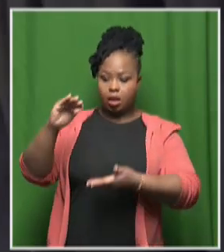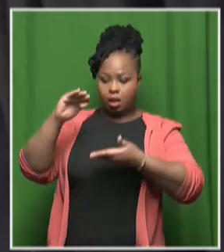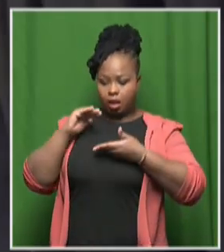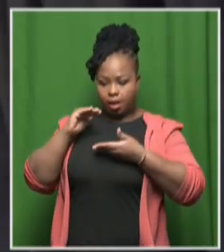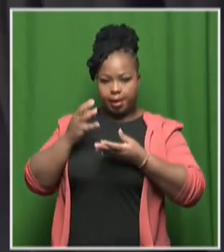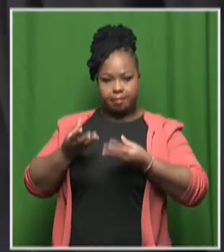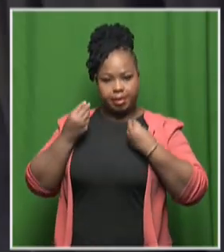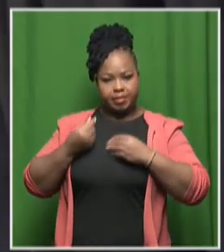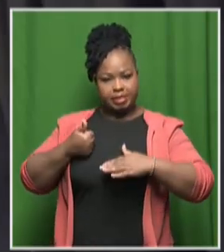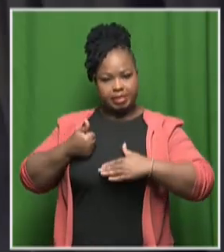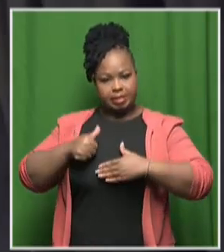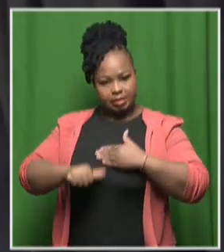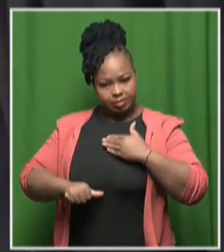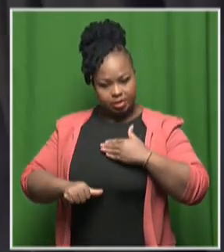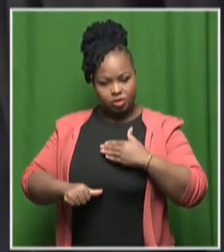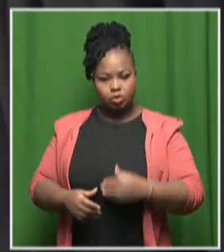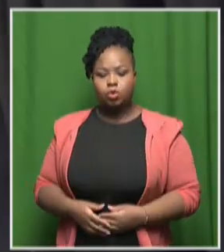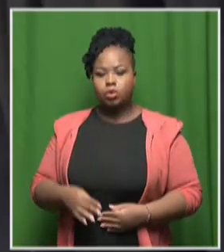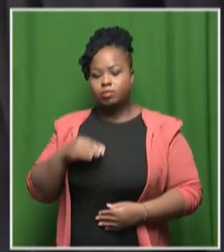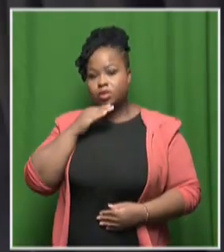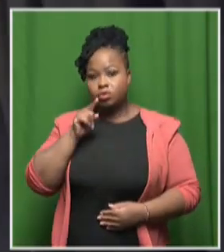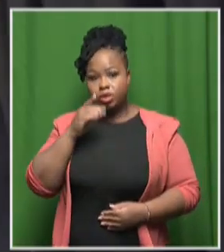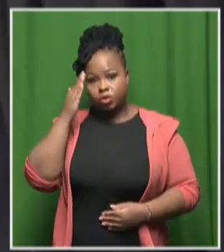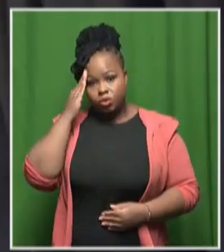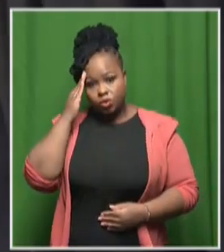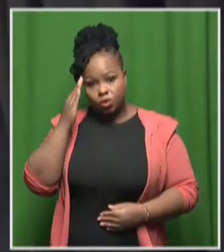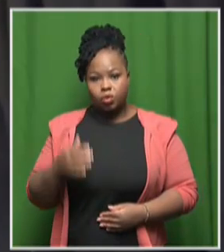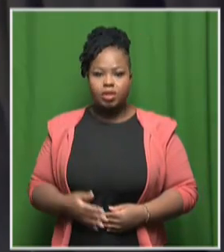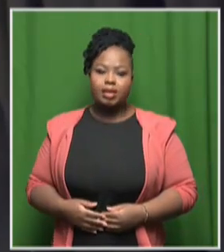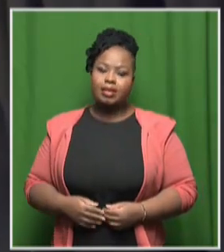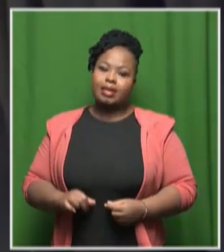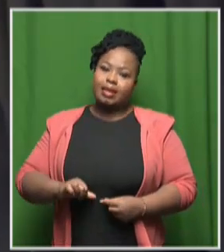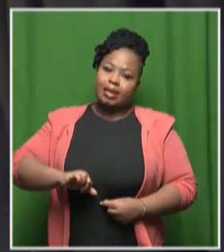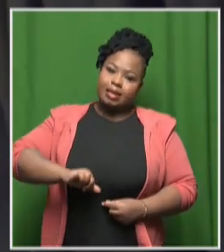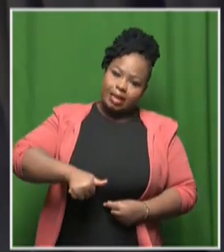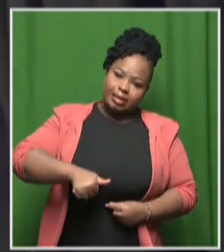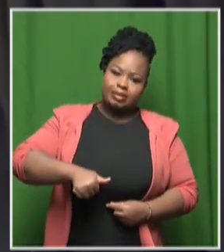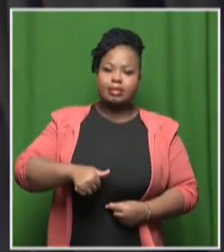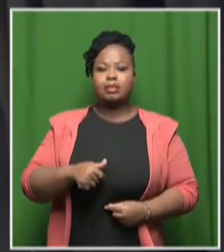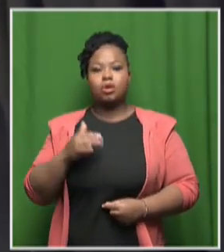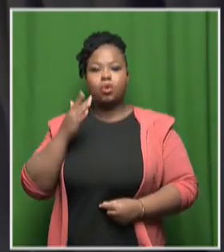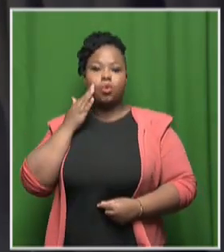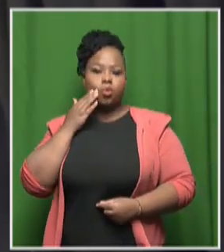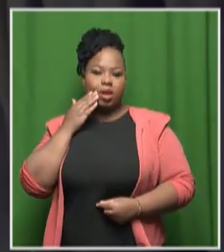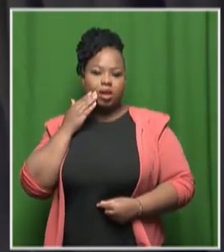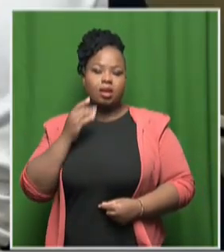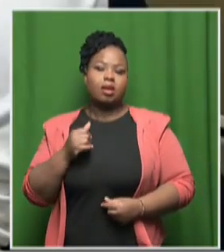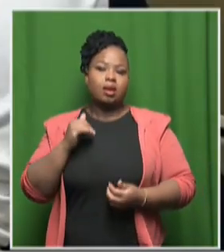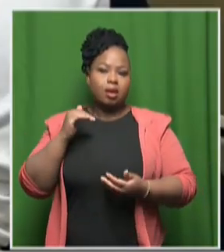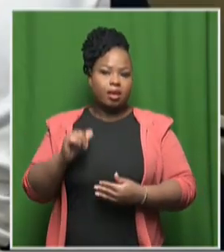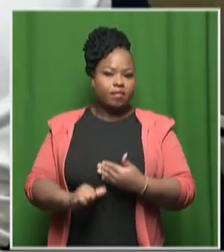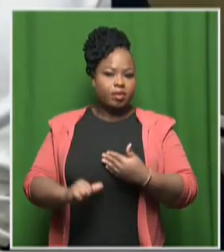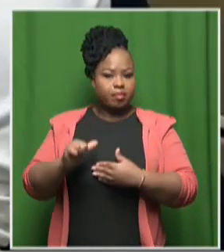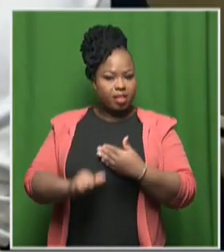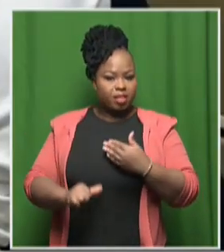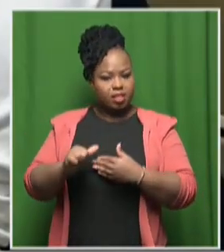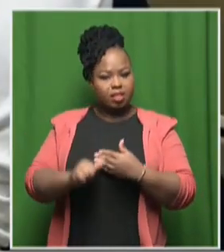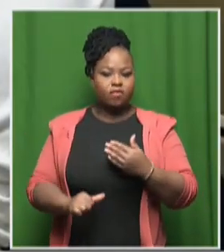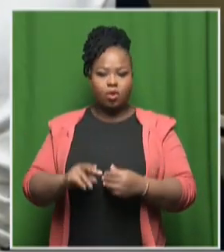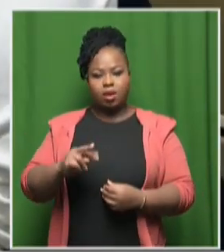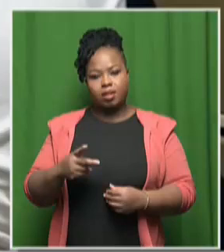stock, subsequently, it's a matter of knowing that the next batch is coming and when it's coming for each month for the next set